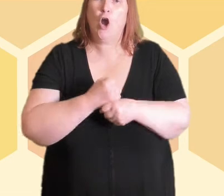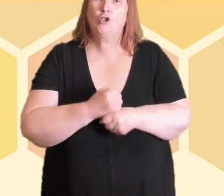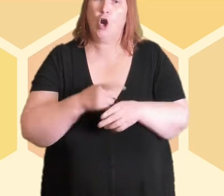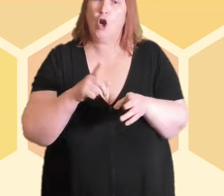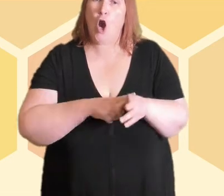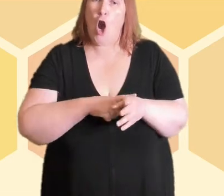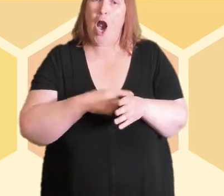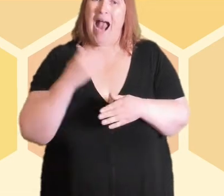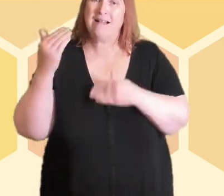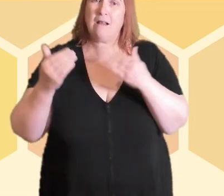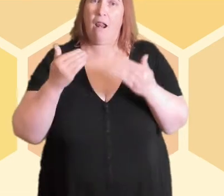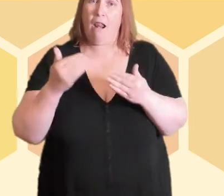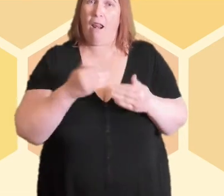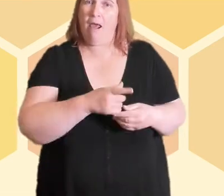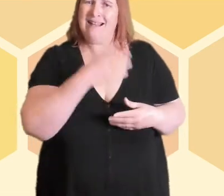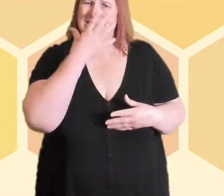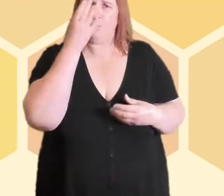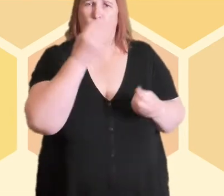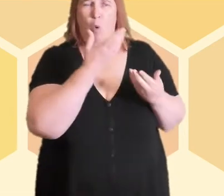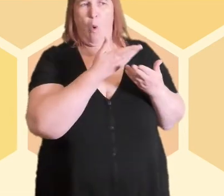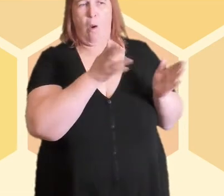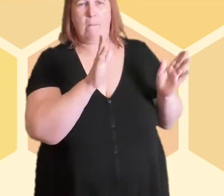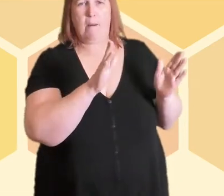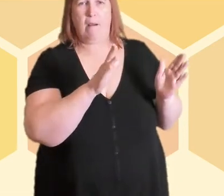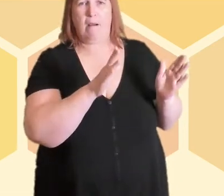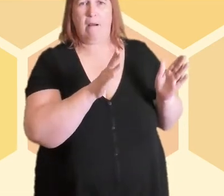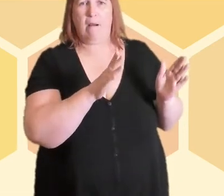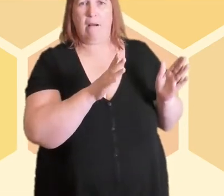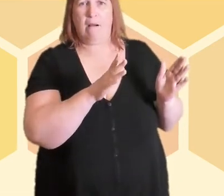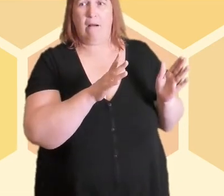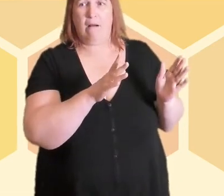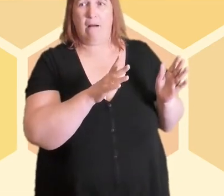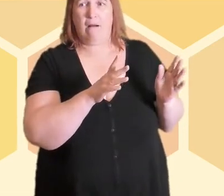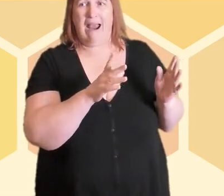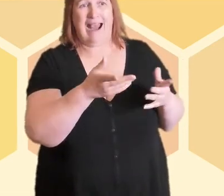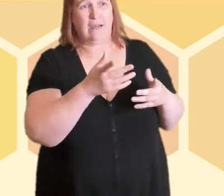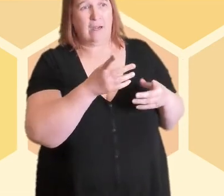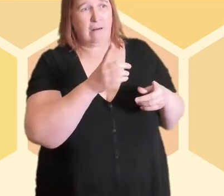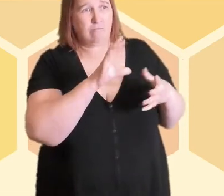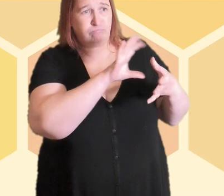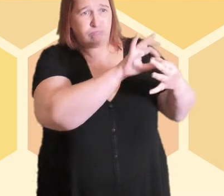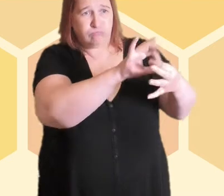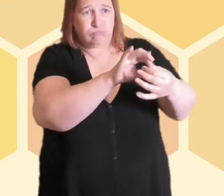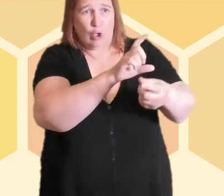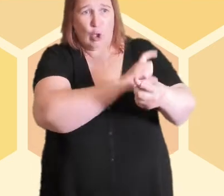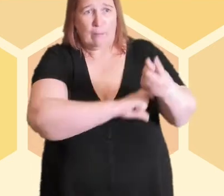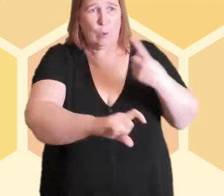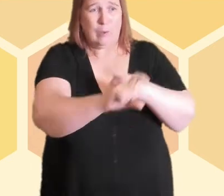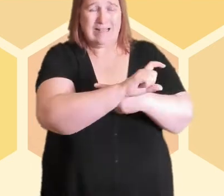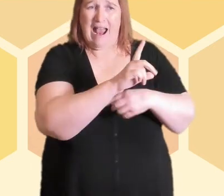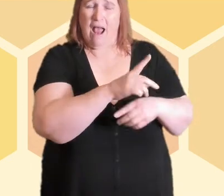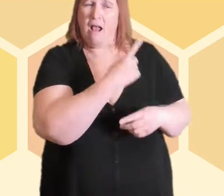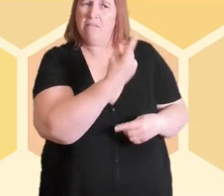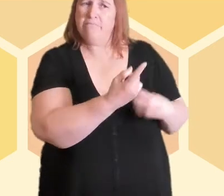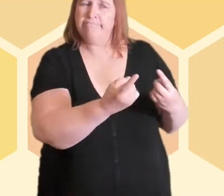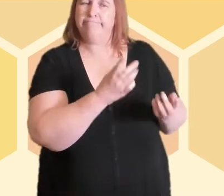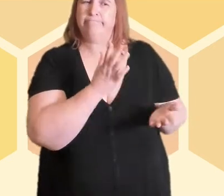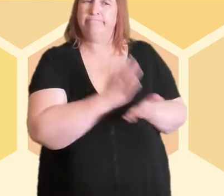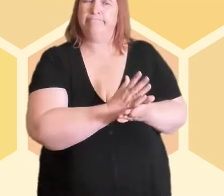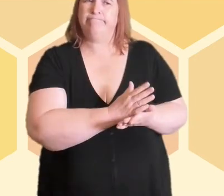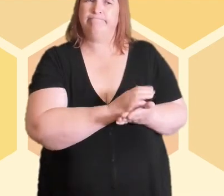have a spiritual openness and search for community connections and authenticity. Now, let us